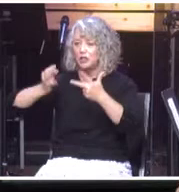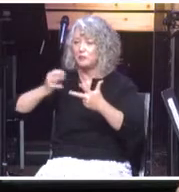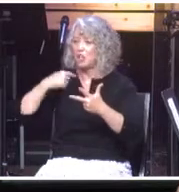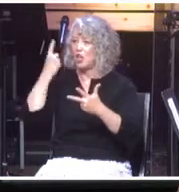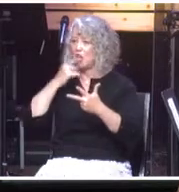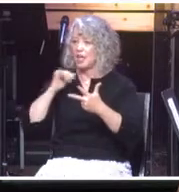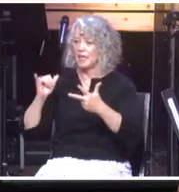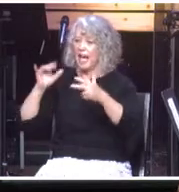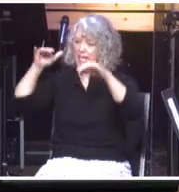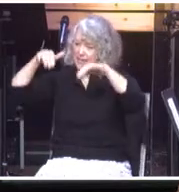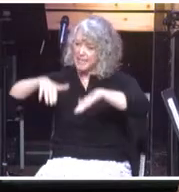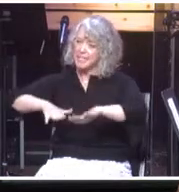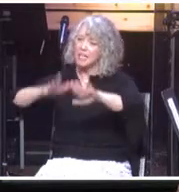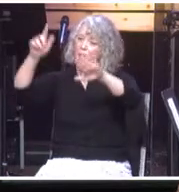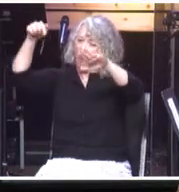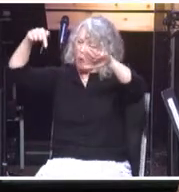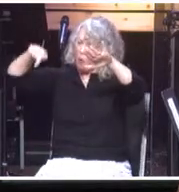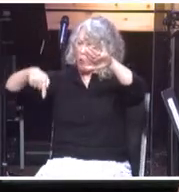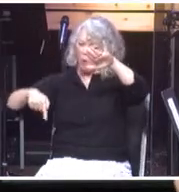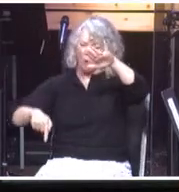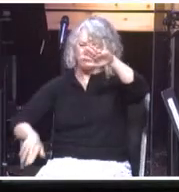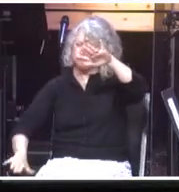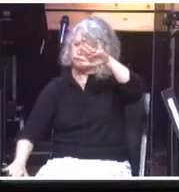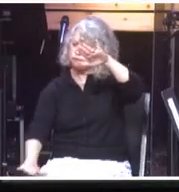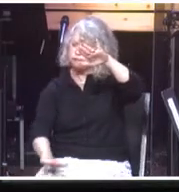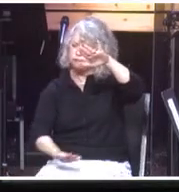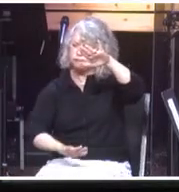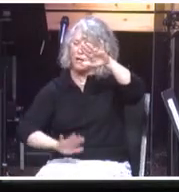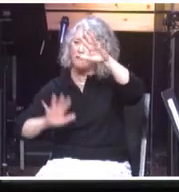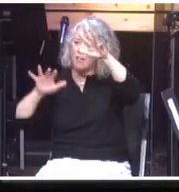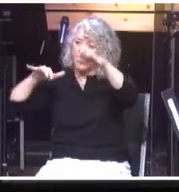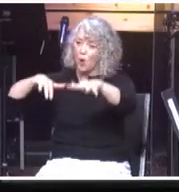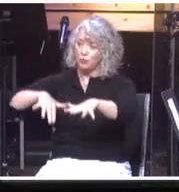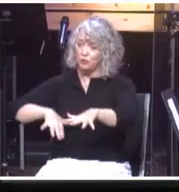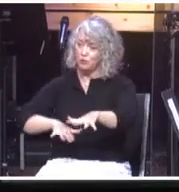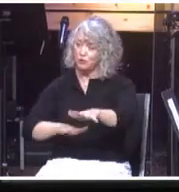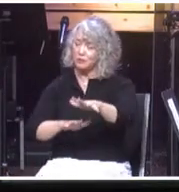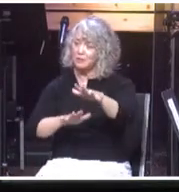deep, the great deep of the ocean.